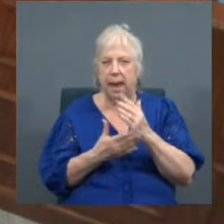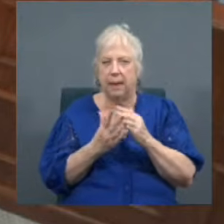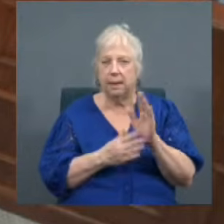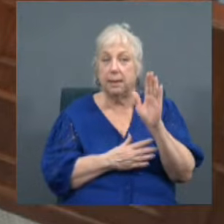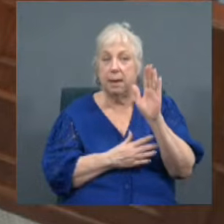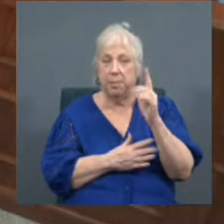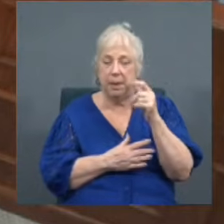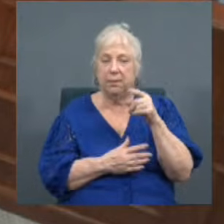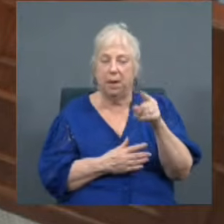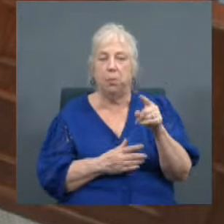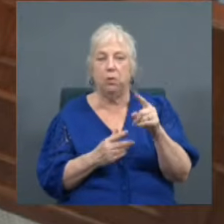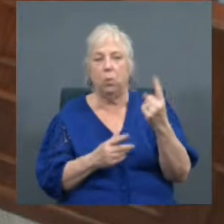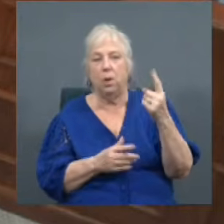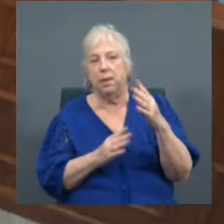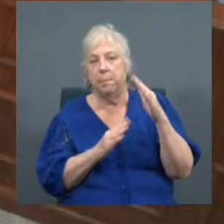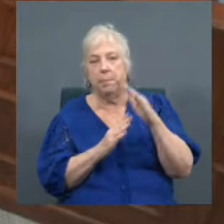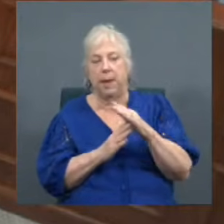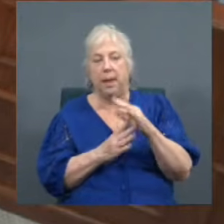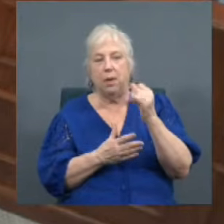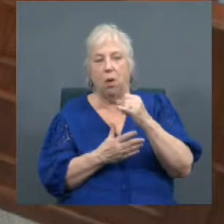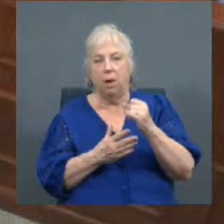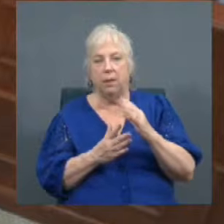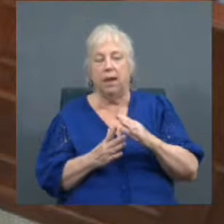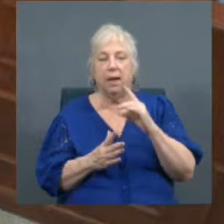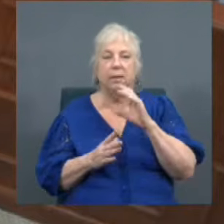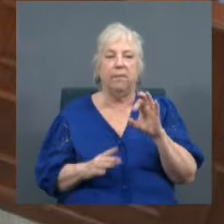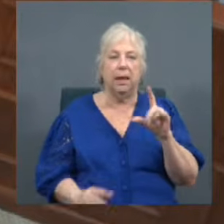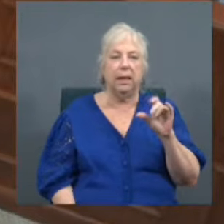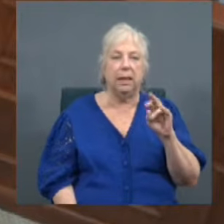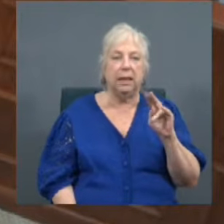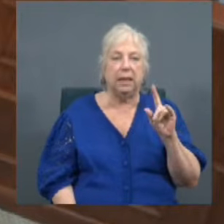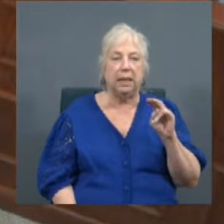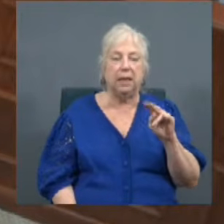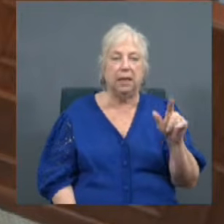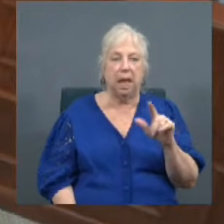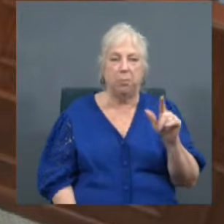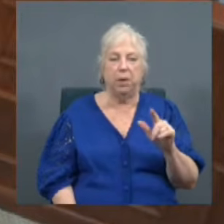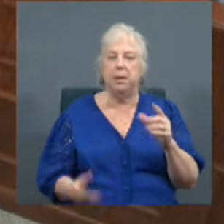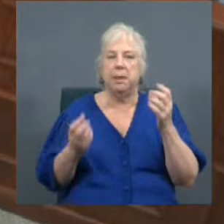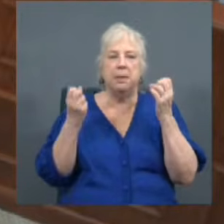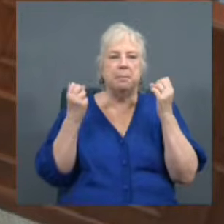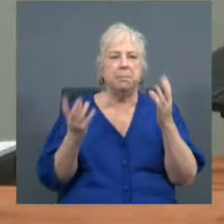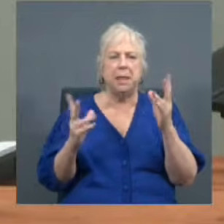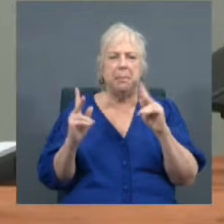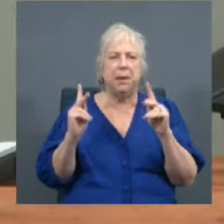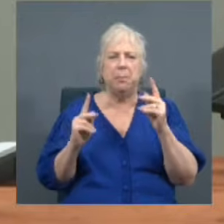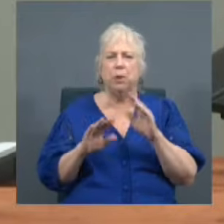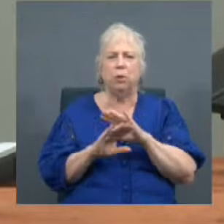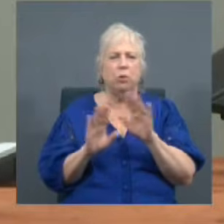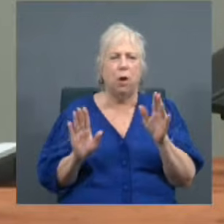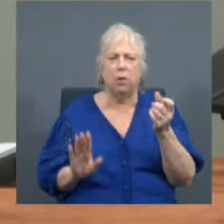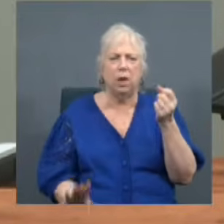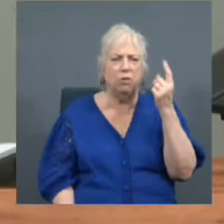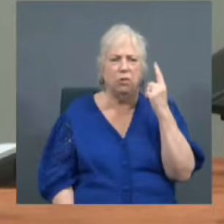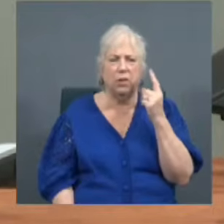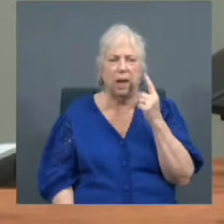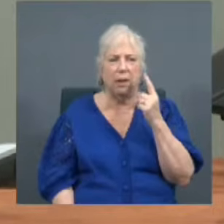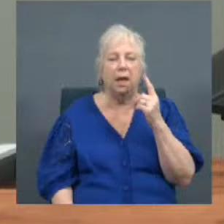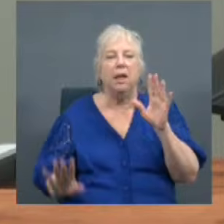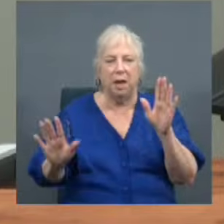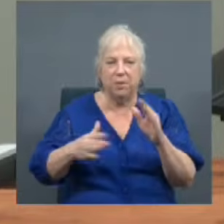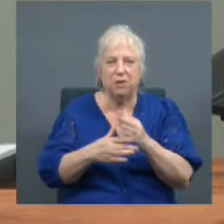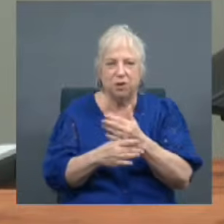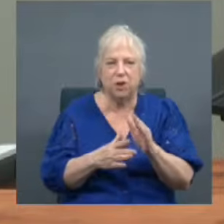one of the main architects of the Clinton Library. Many people don't understand. However, I'm going to share this just so